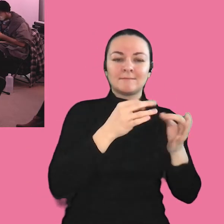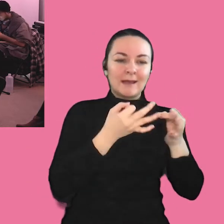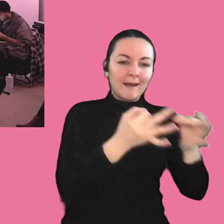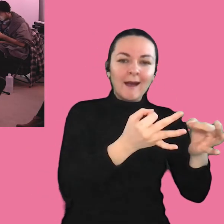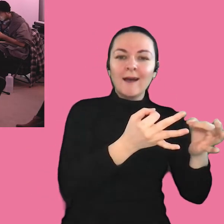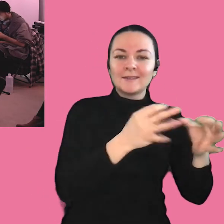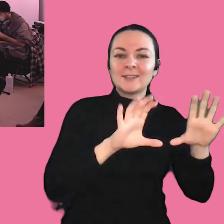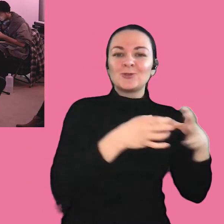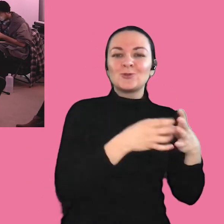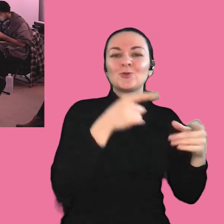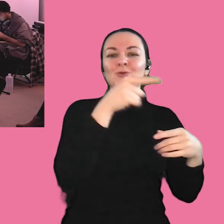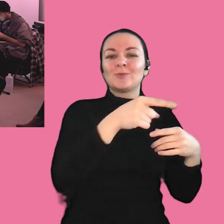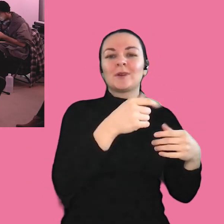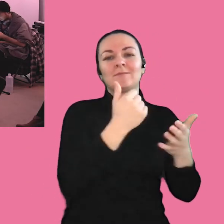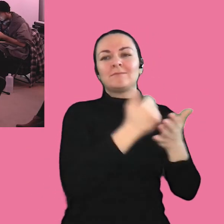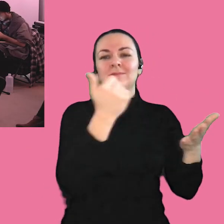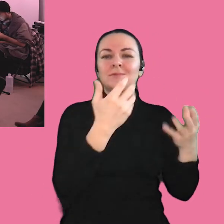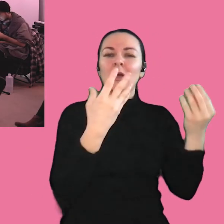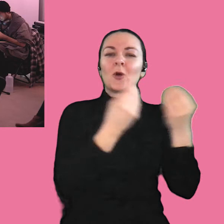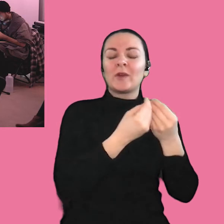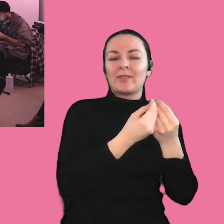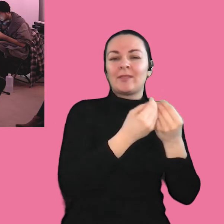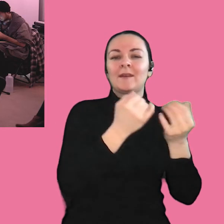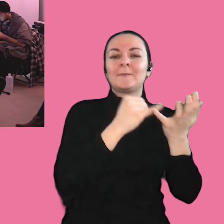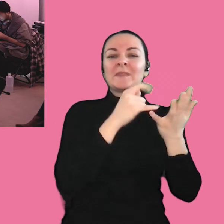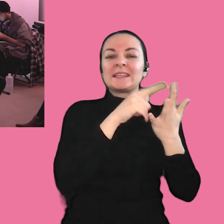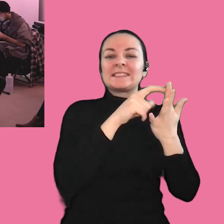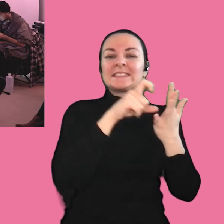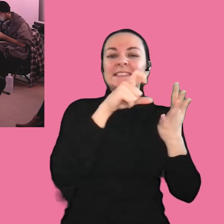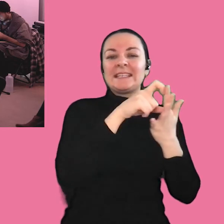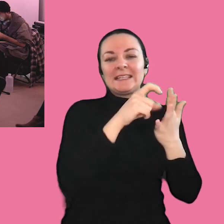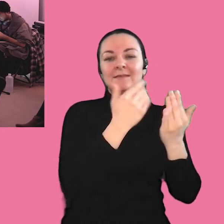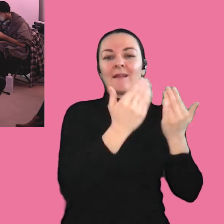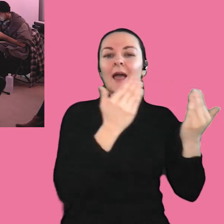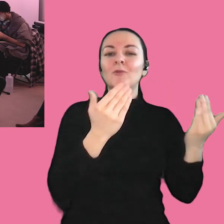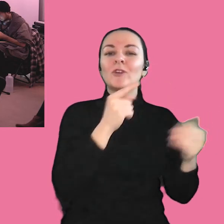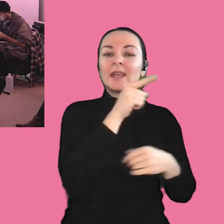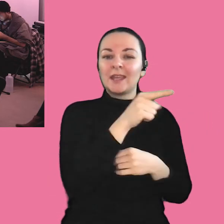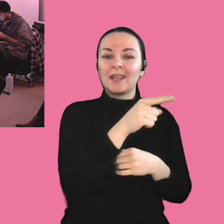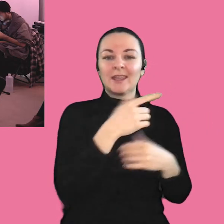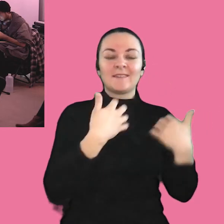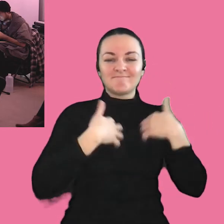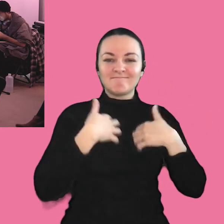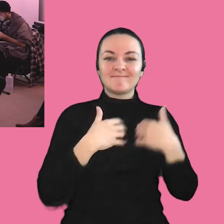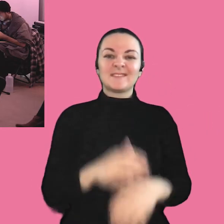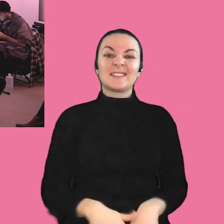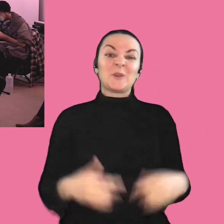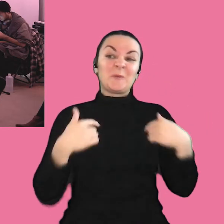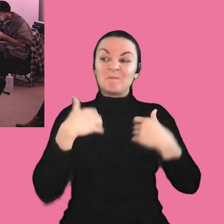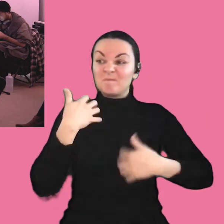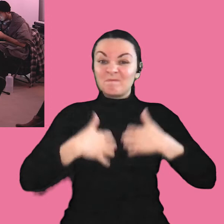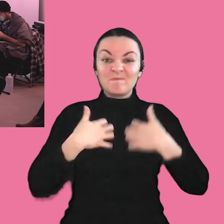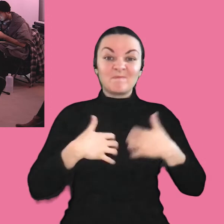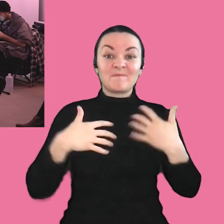community. So that's kind of across a few different groups. There's a queer reading group operating out of Gamys that I'm getting in touch with